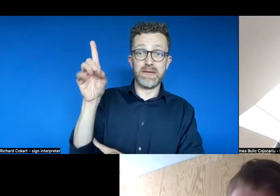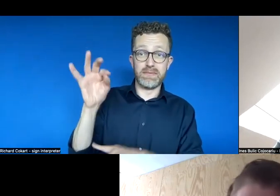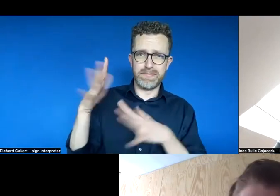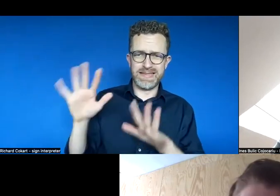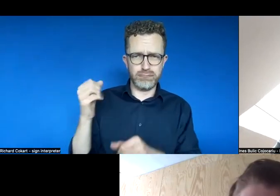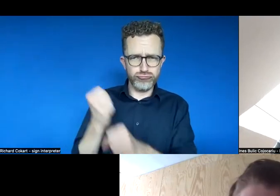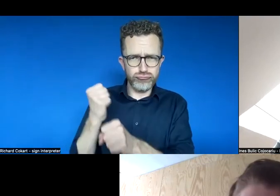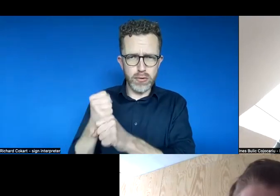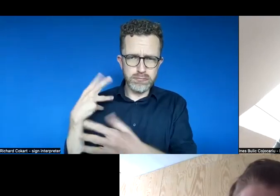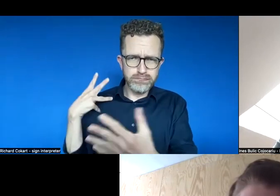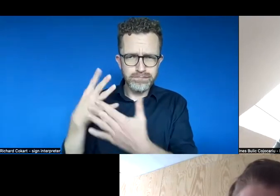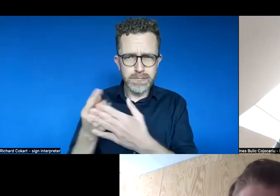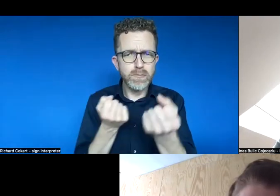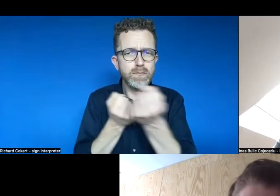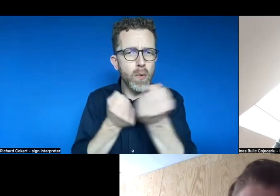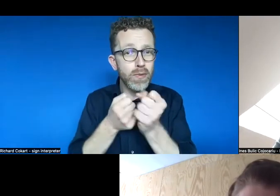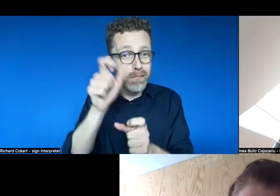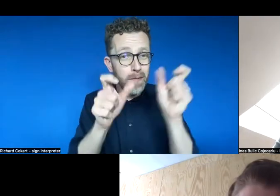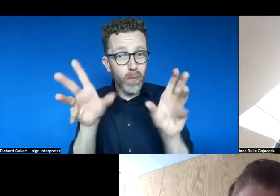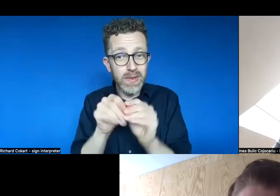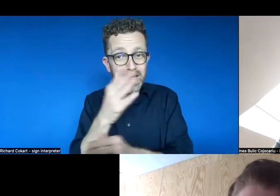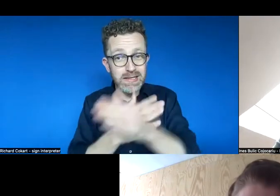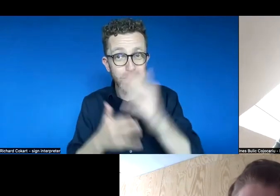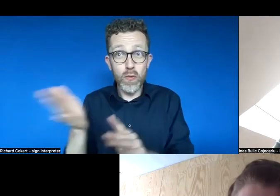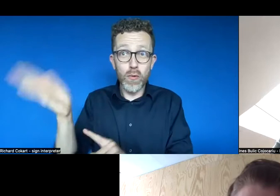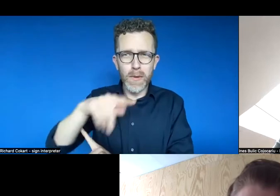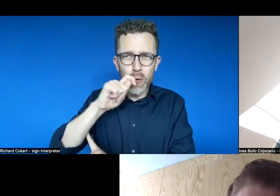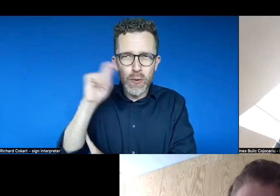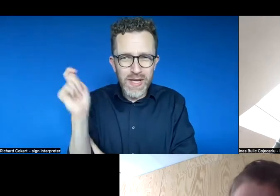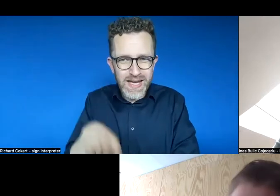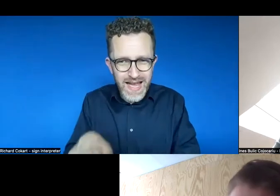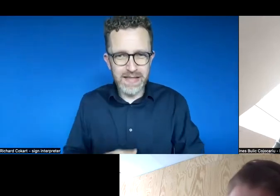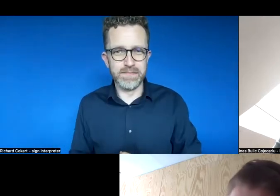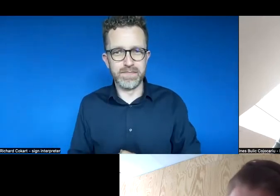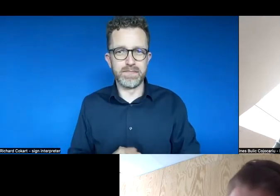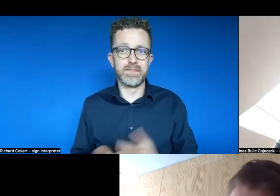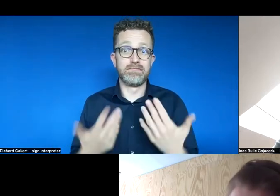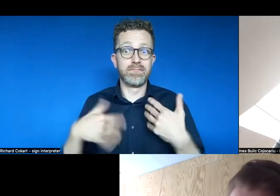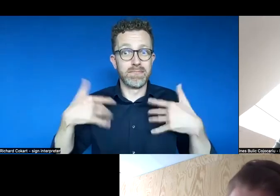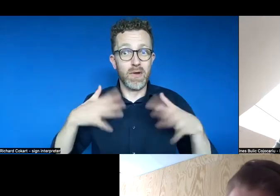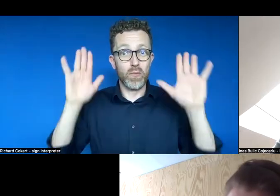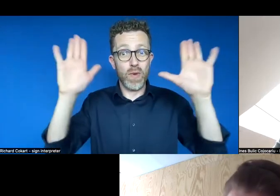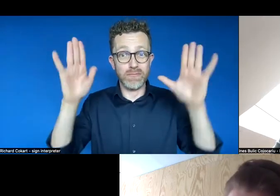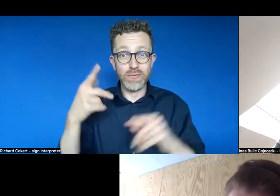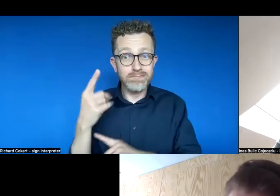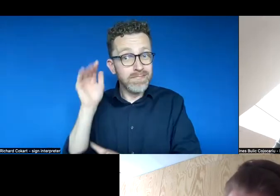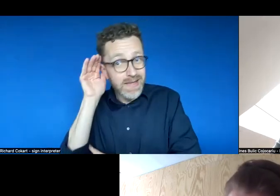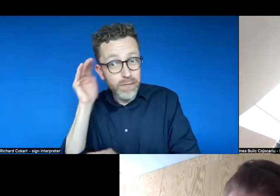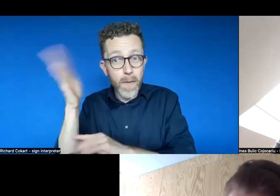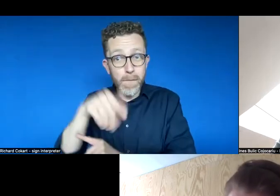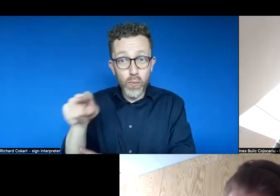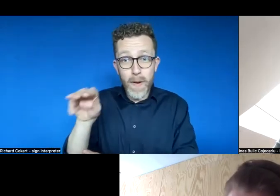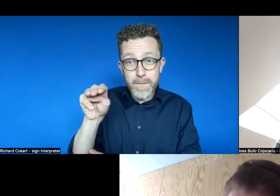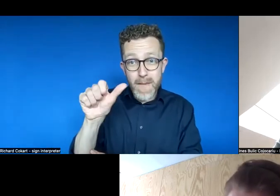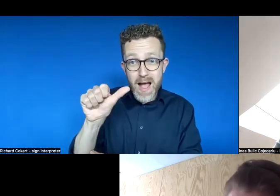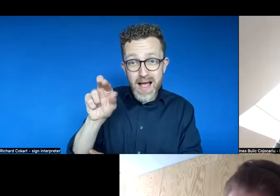you, Maria, in relation to children with disabilities institutions, what EDF is doing, whether you have any